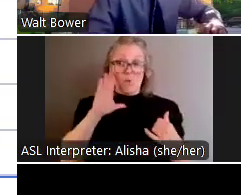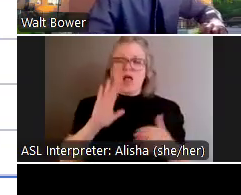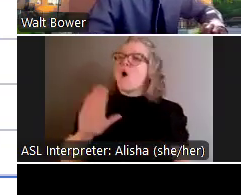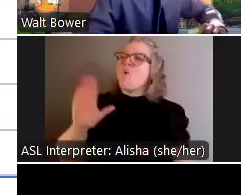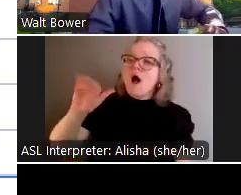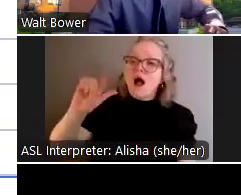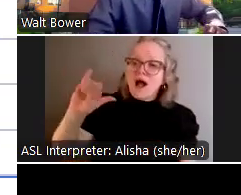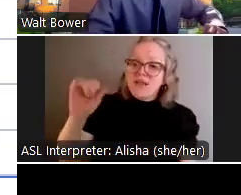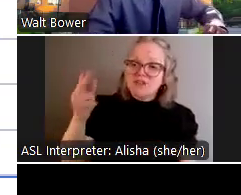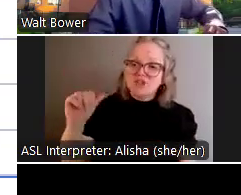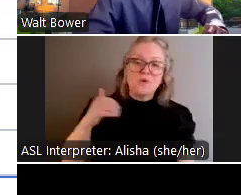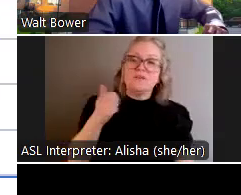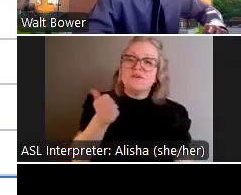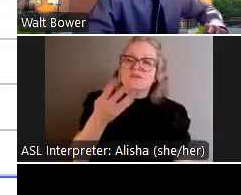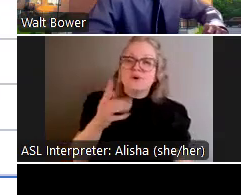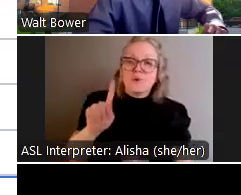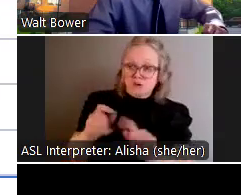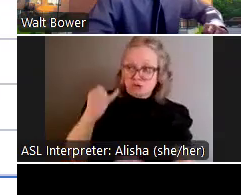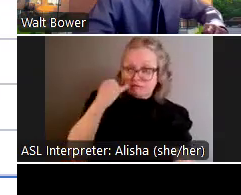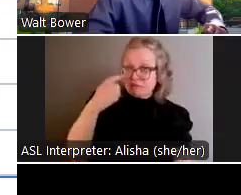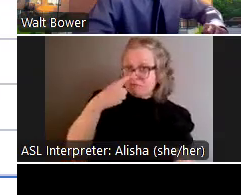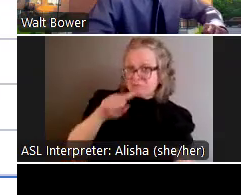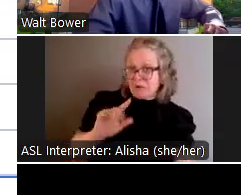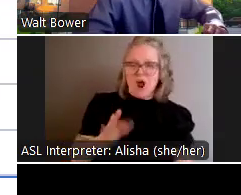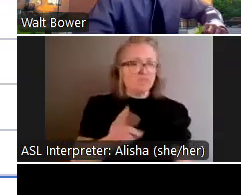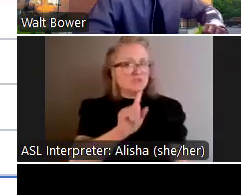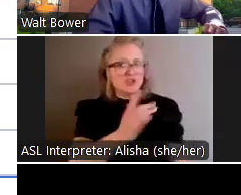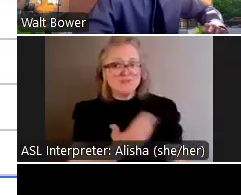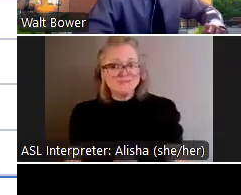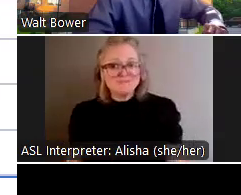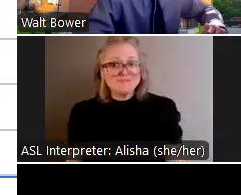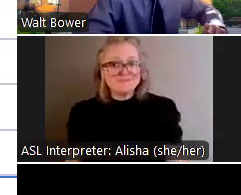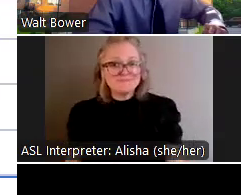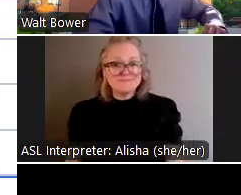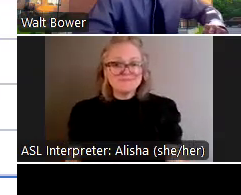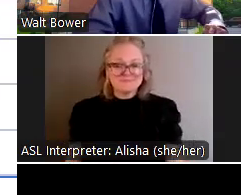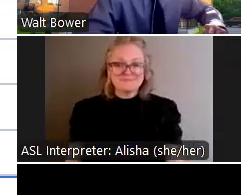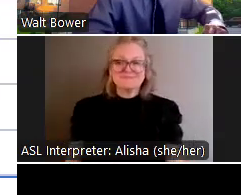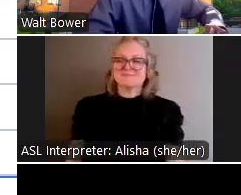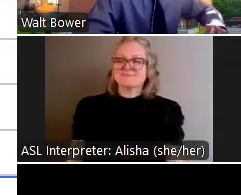yes. a couple questions if you want Okay. to stop Yeah. for those and then Absolutely. continue.